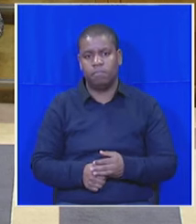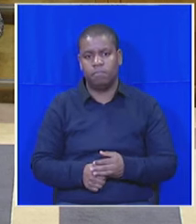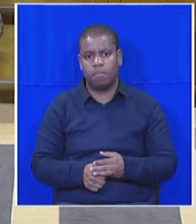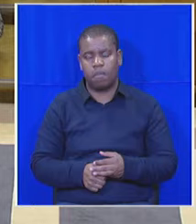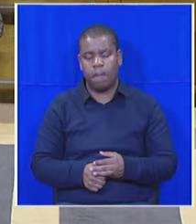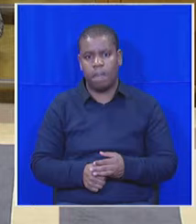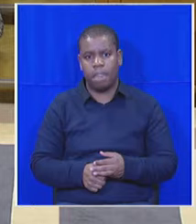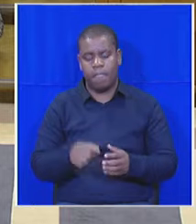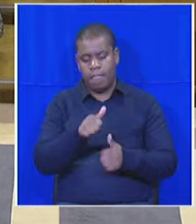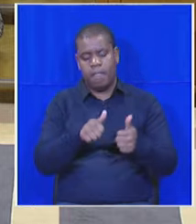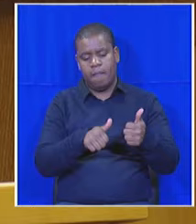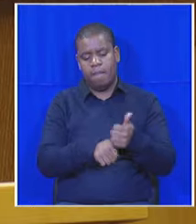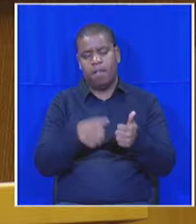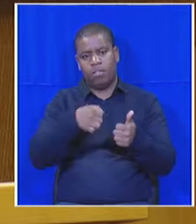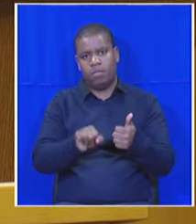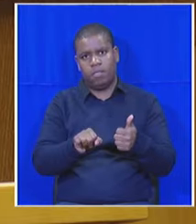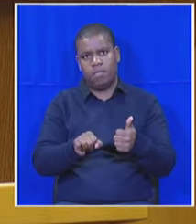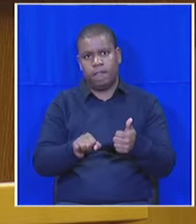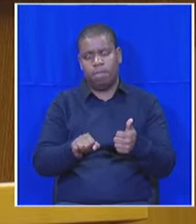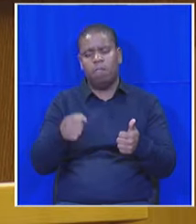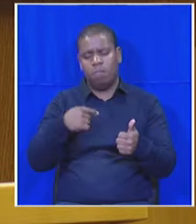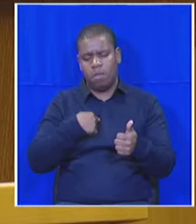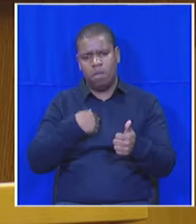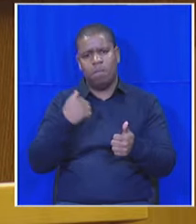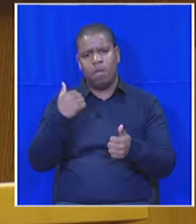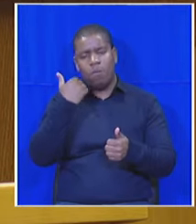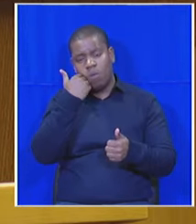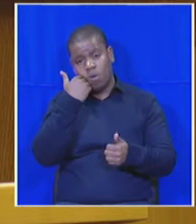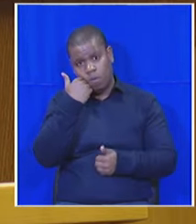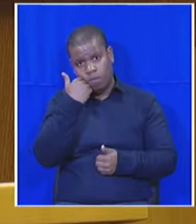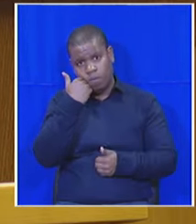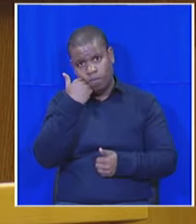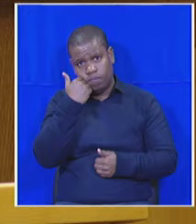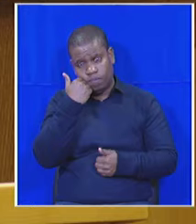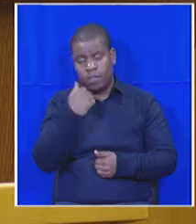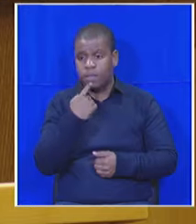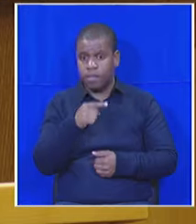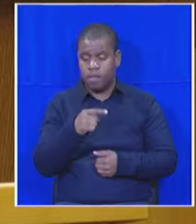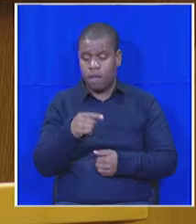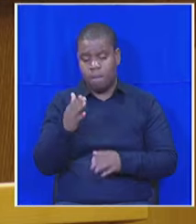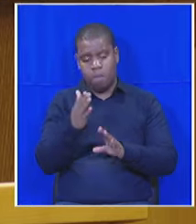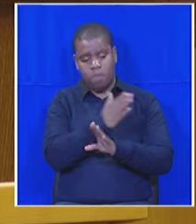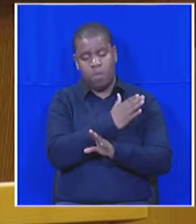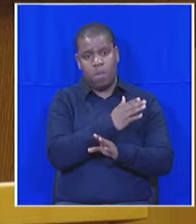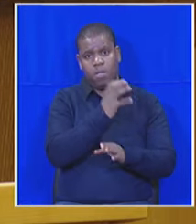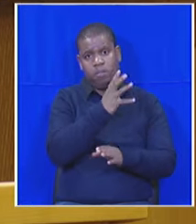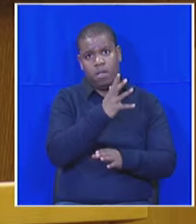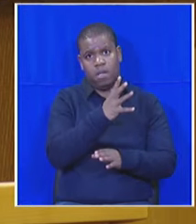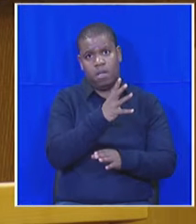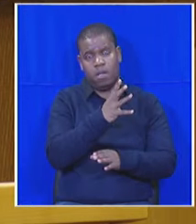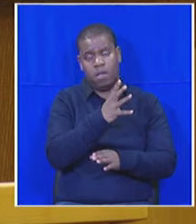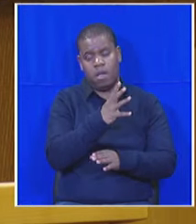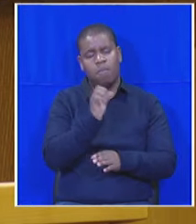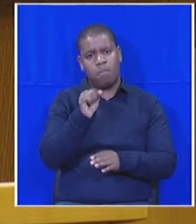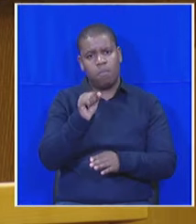Achtbare voorzitter, ek wil net die vorige spreker Sheikh Imam net sê dat hy moet nie die DA blameer vir 'n swak